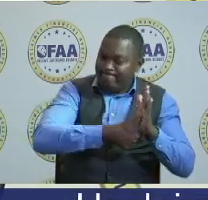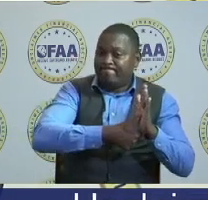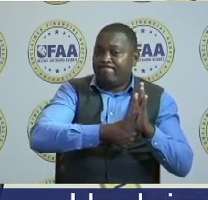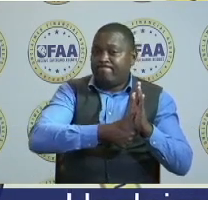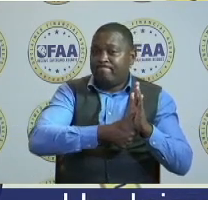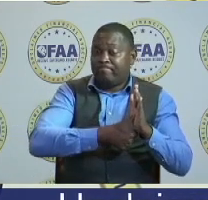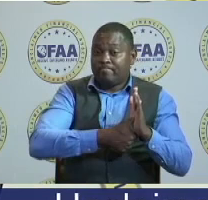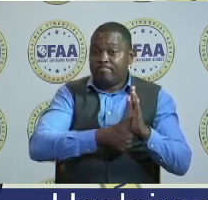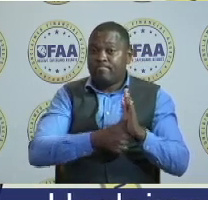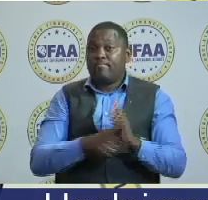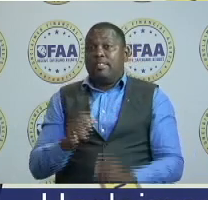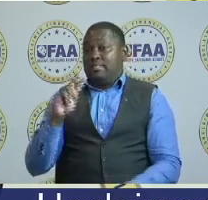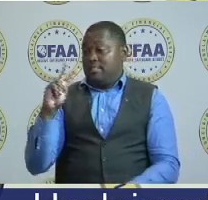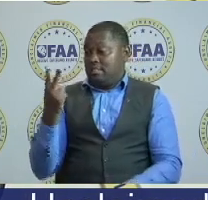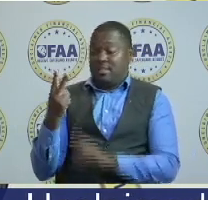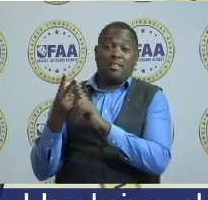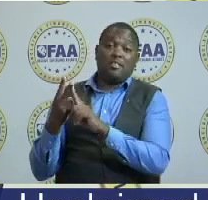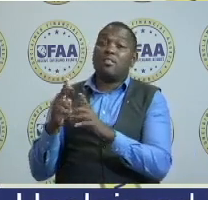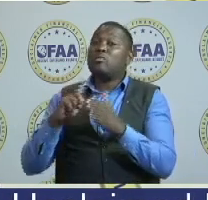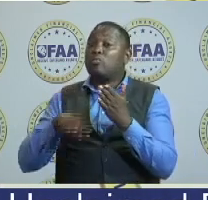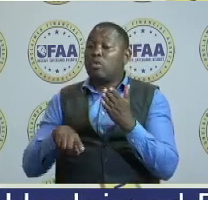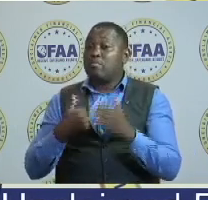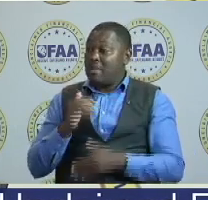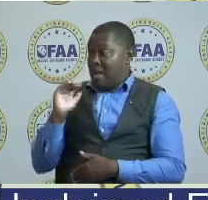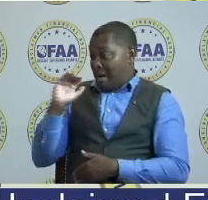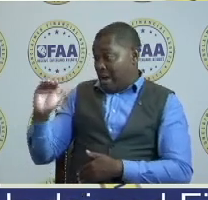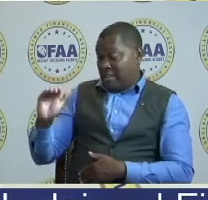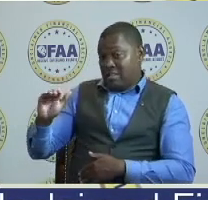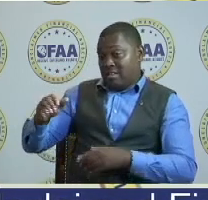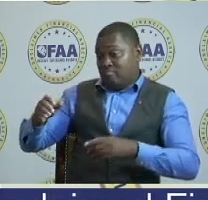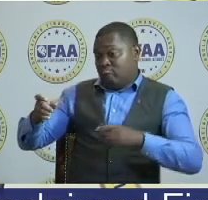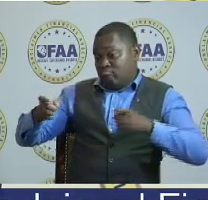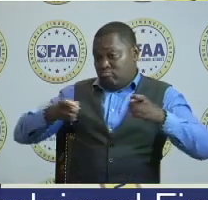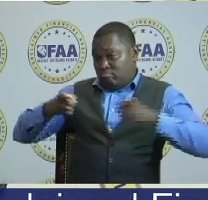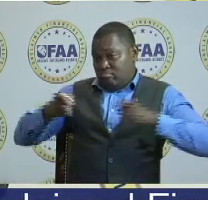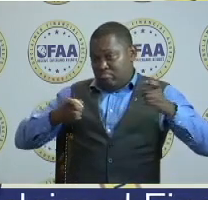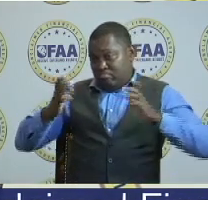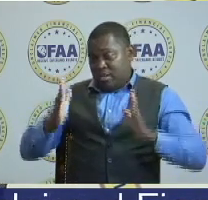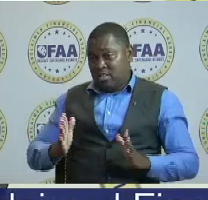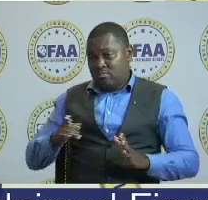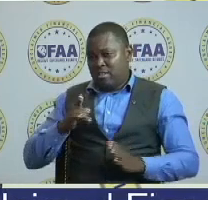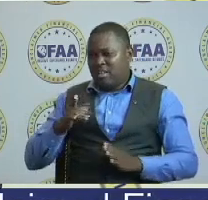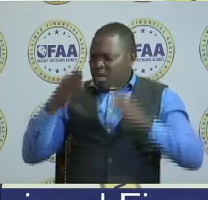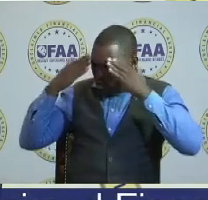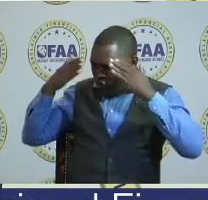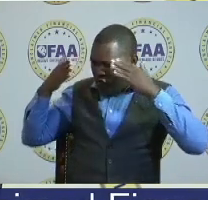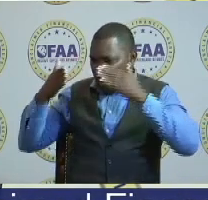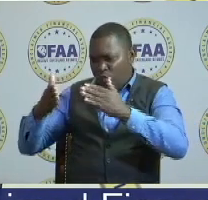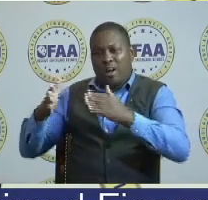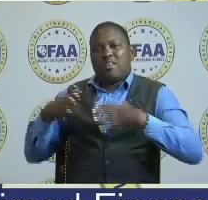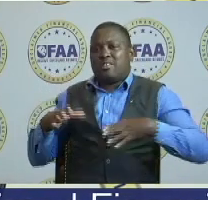The second thing is that I have asked management, let us be citizen-centric as an